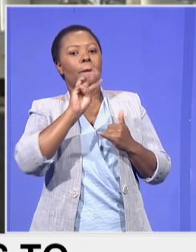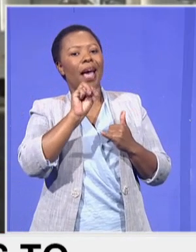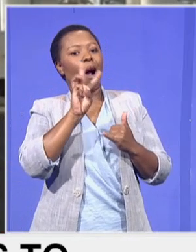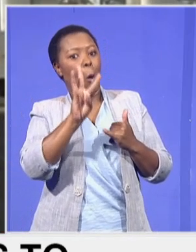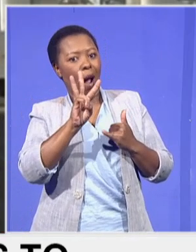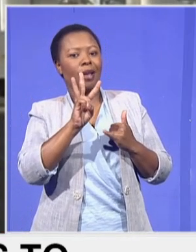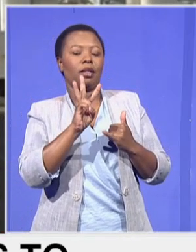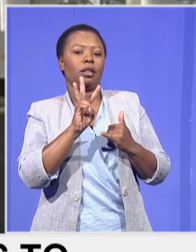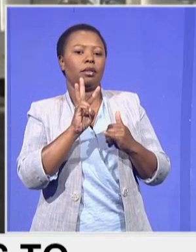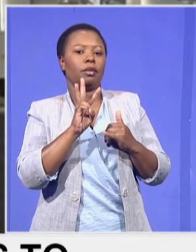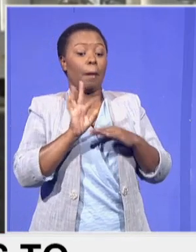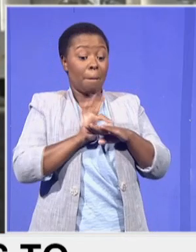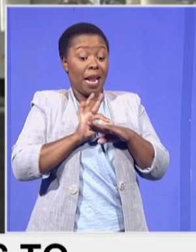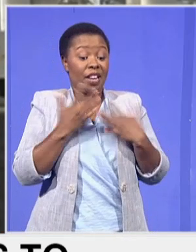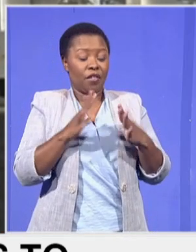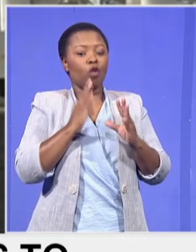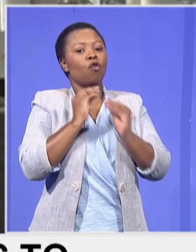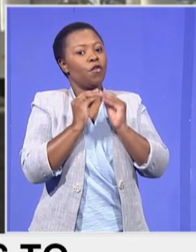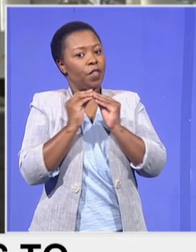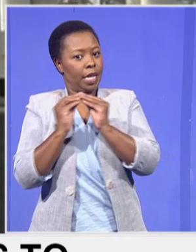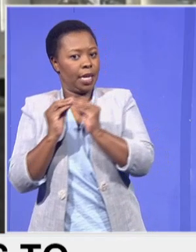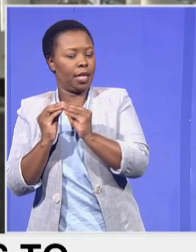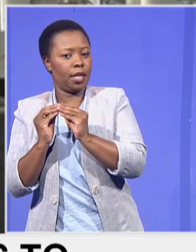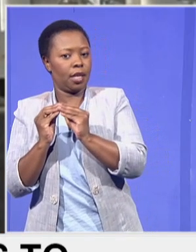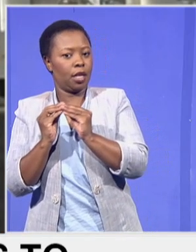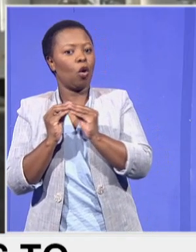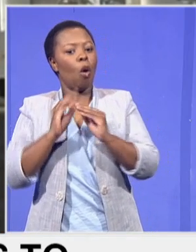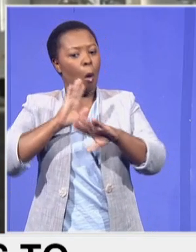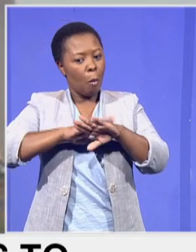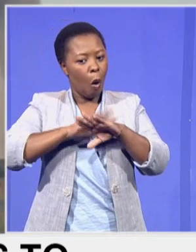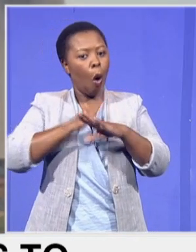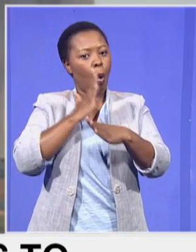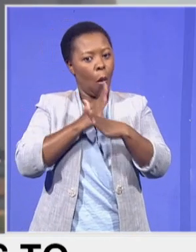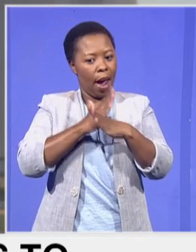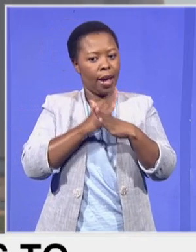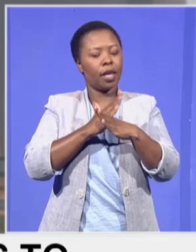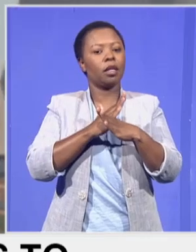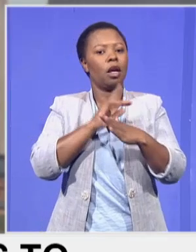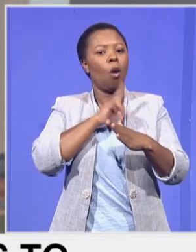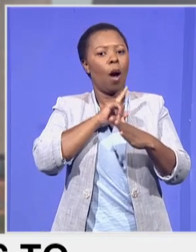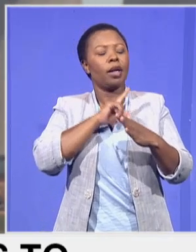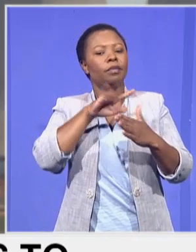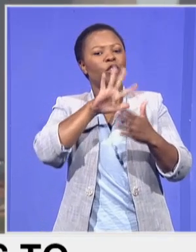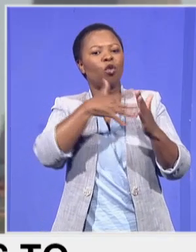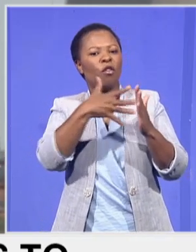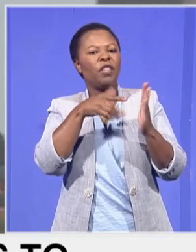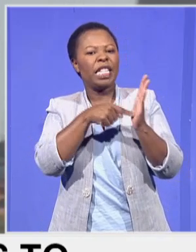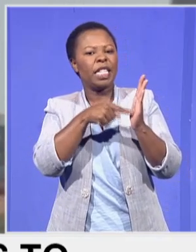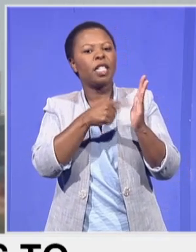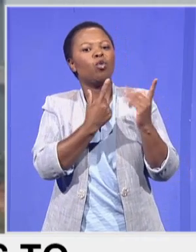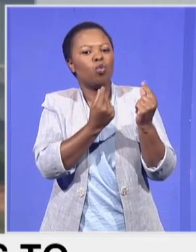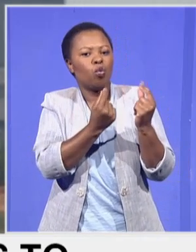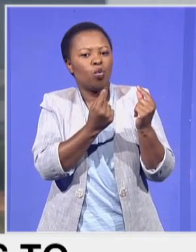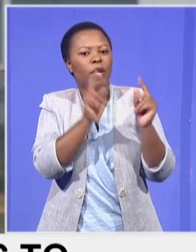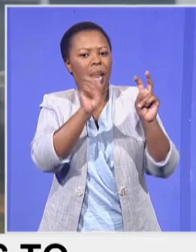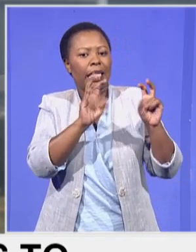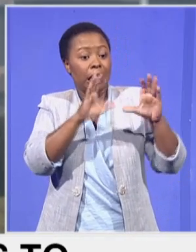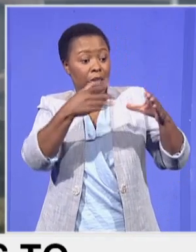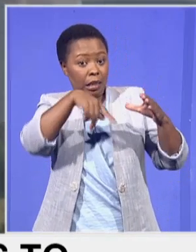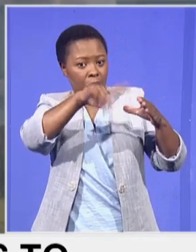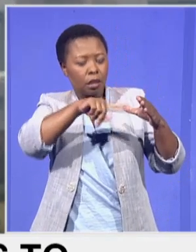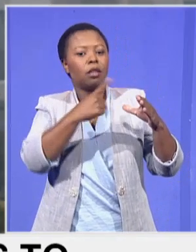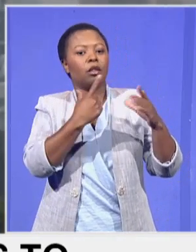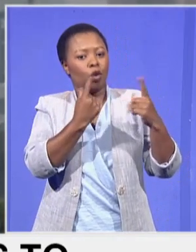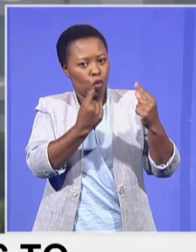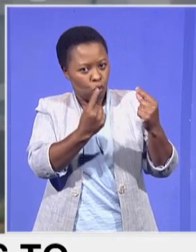maintenance. So we still need to do a lot of work in terms of the fleet in totality. And hence we